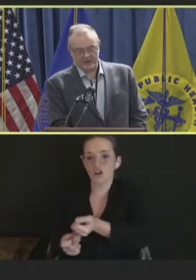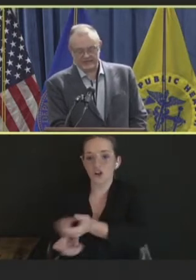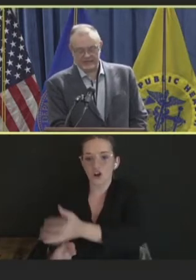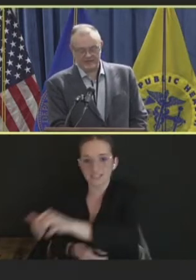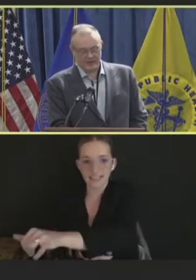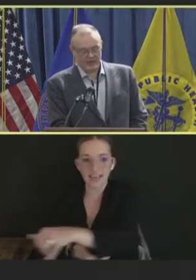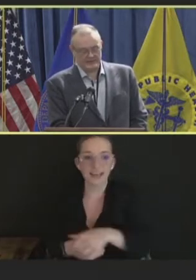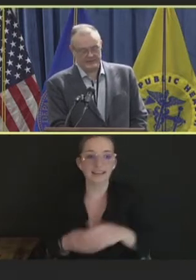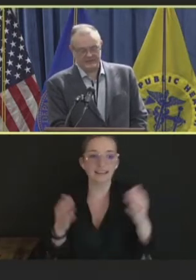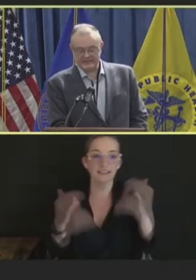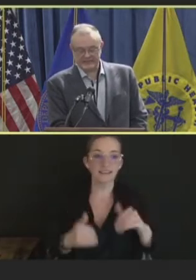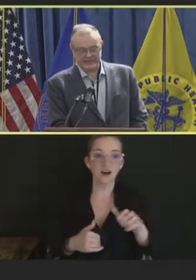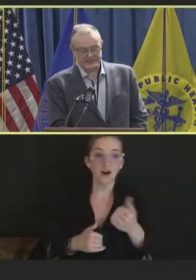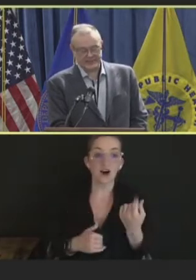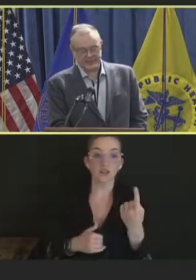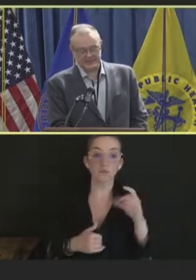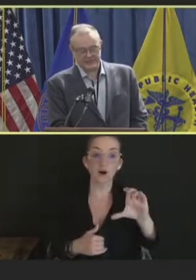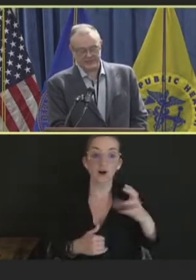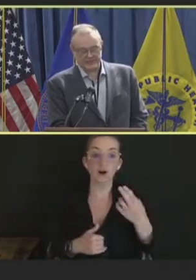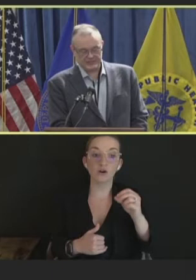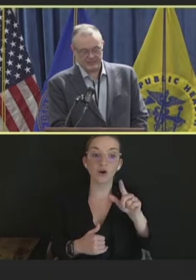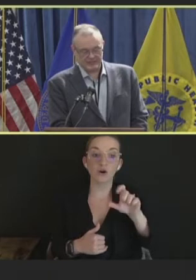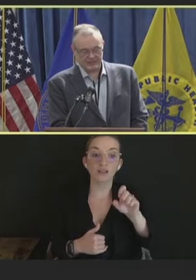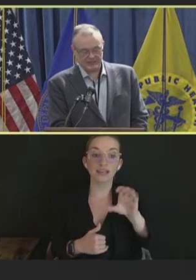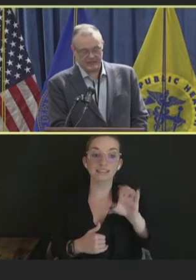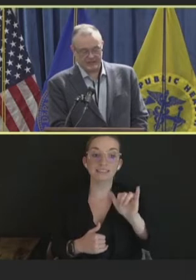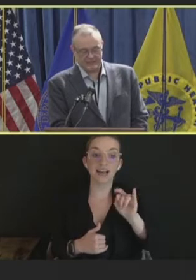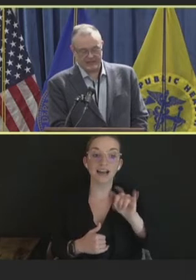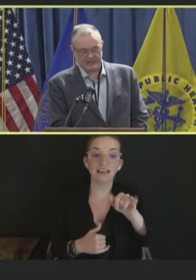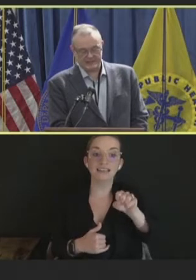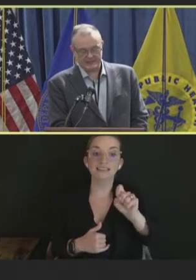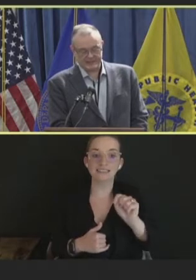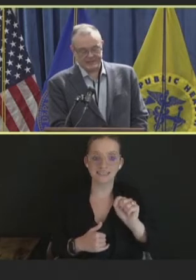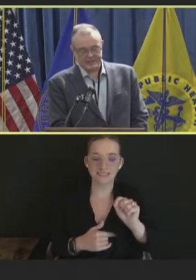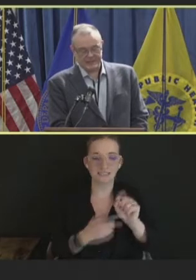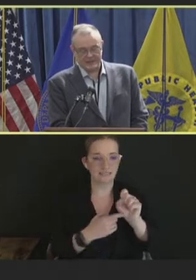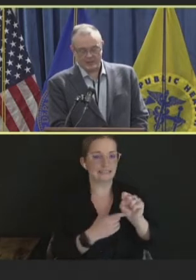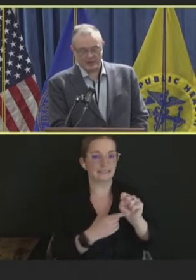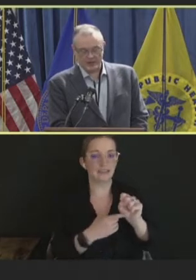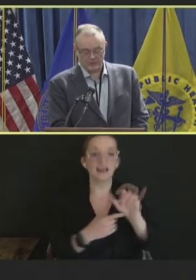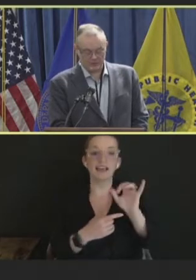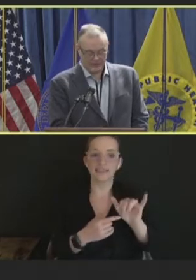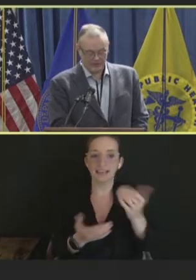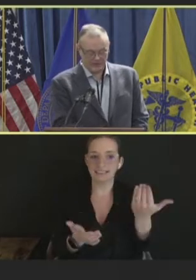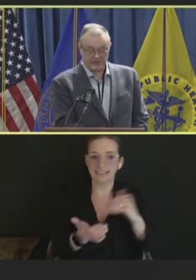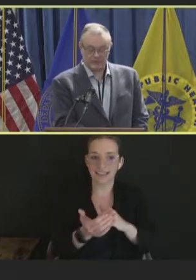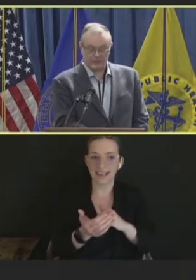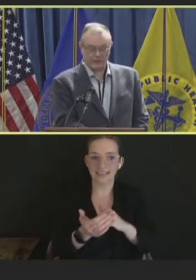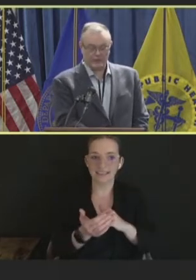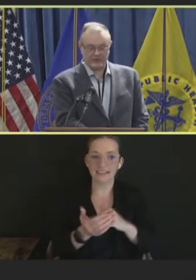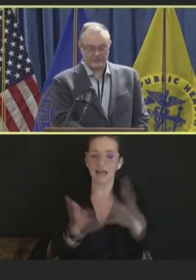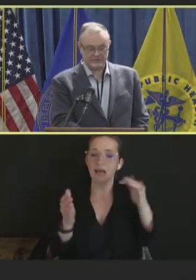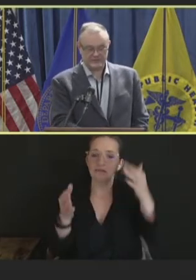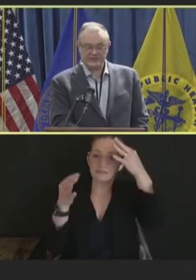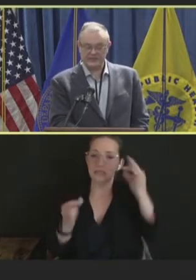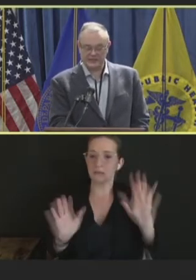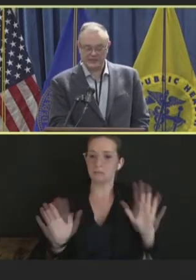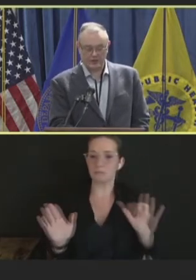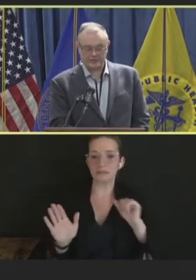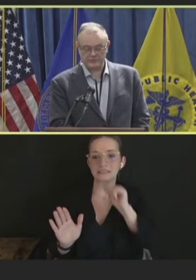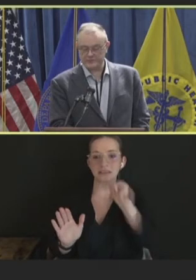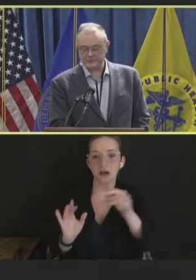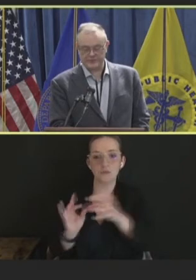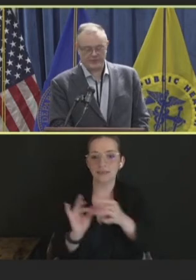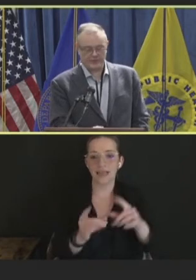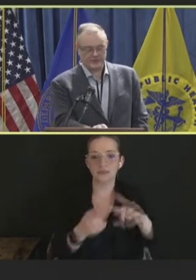24 days after Janssen vaccination, again judged unrelated. We have pre-written study